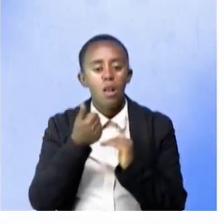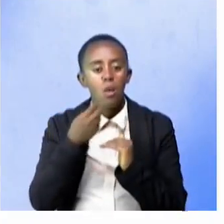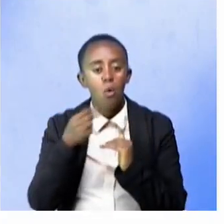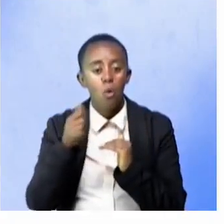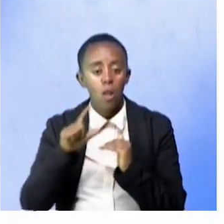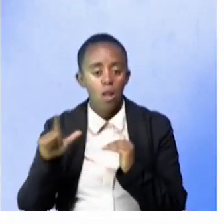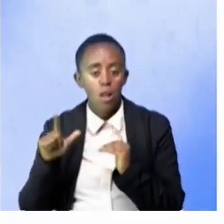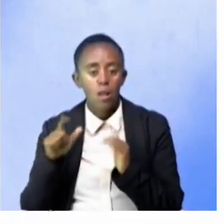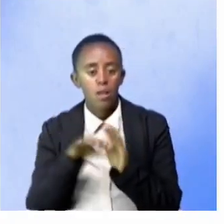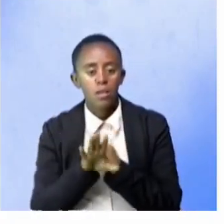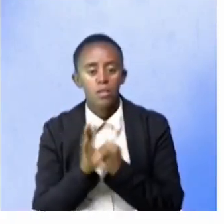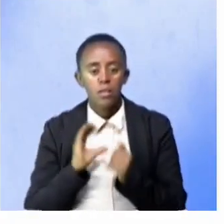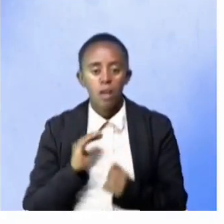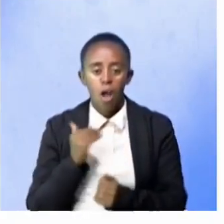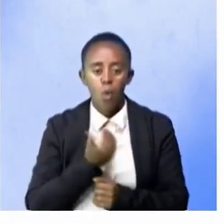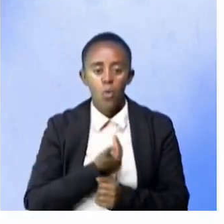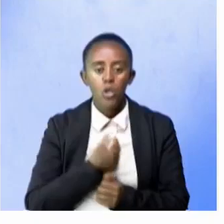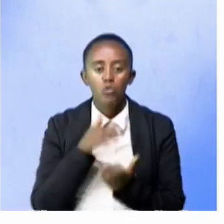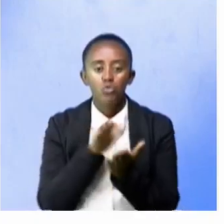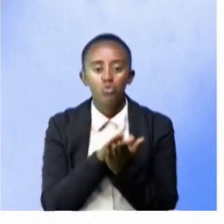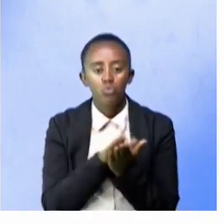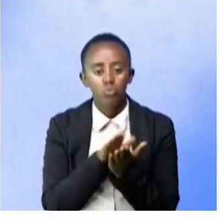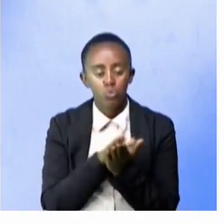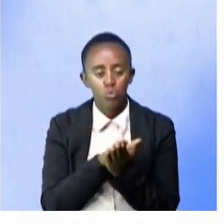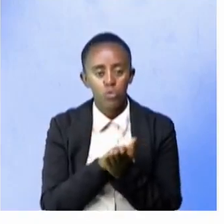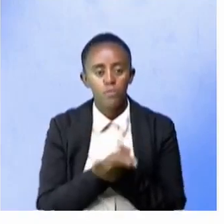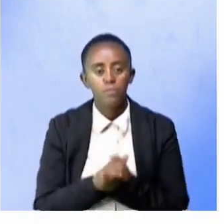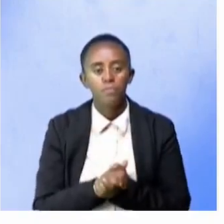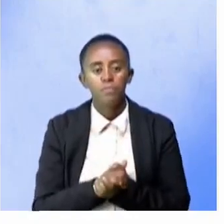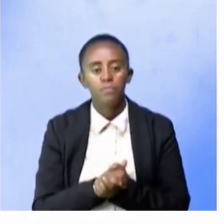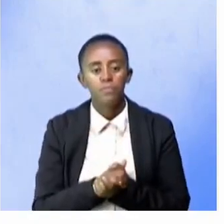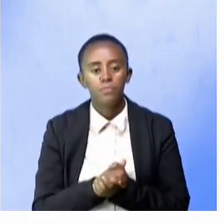in our school.